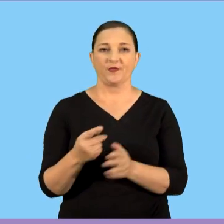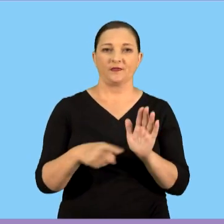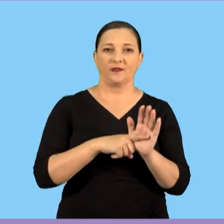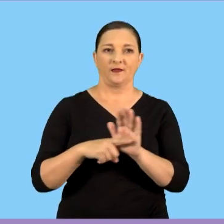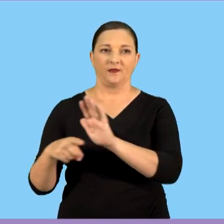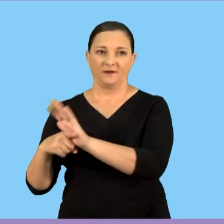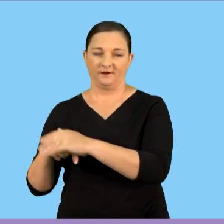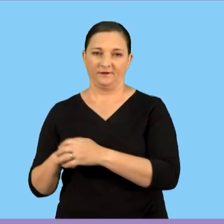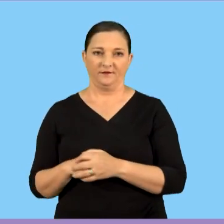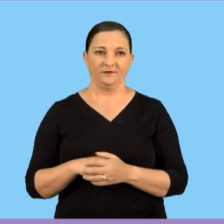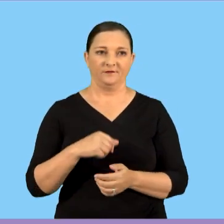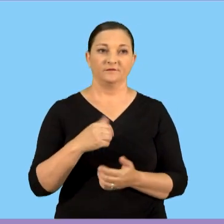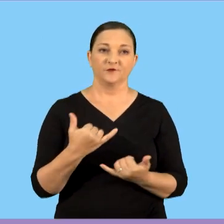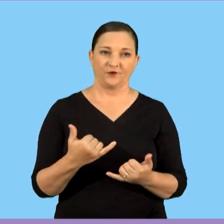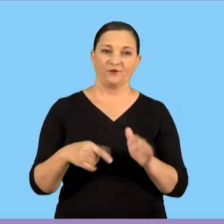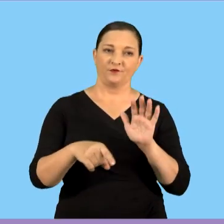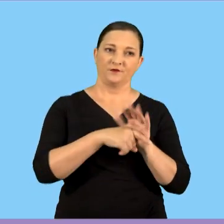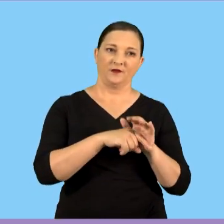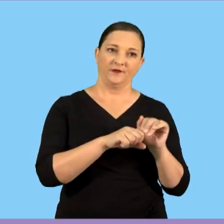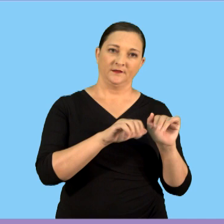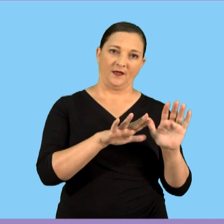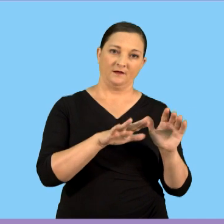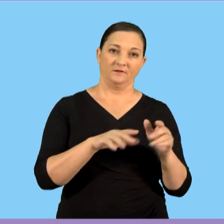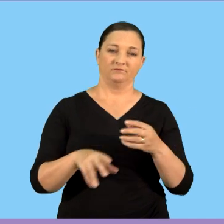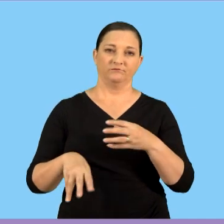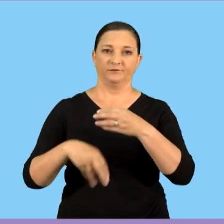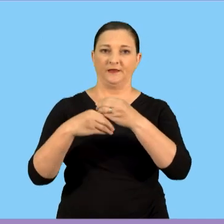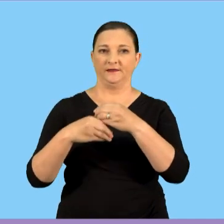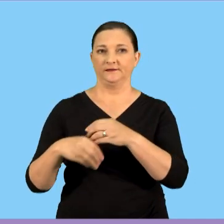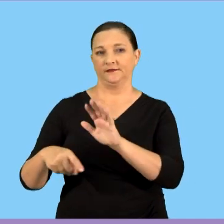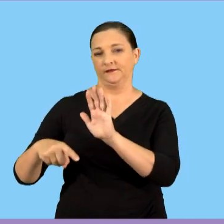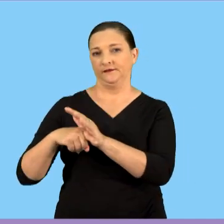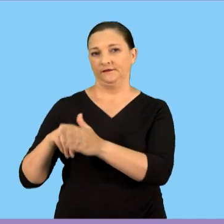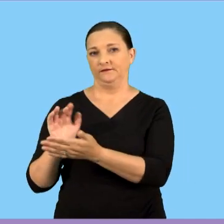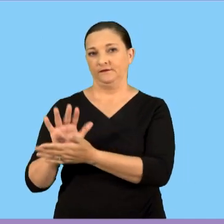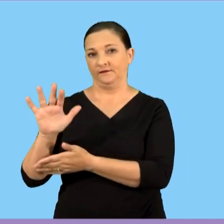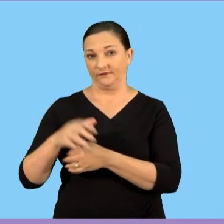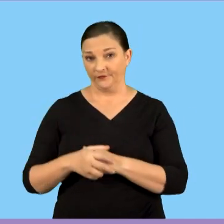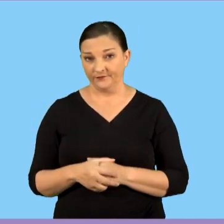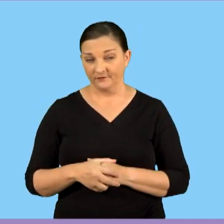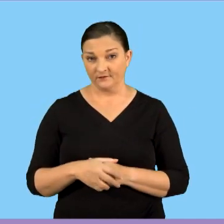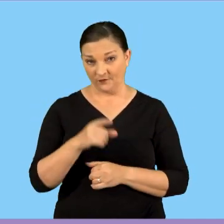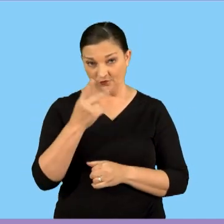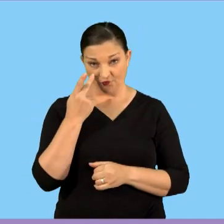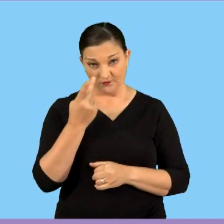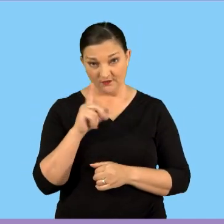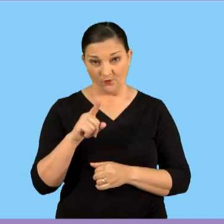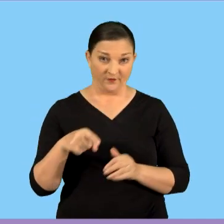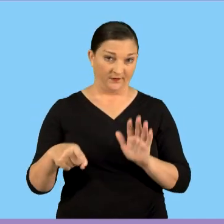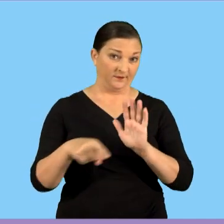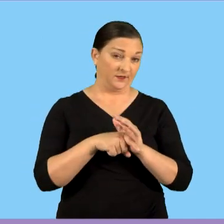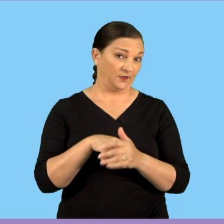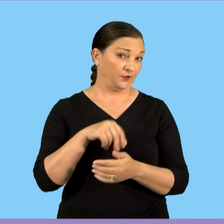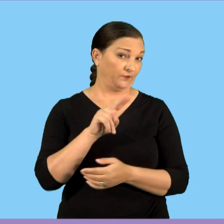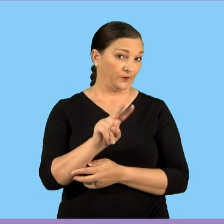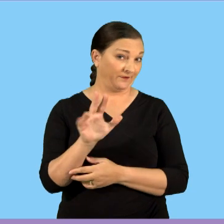negative numbers. We are going to be saying negative 10 plus a negative 15. And if your answer